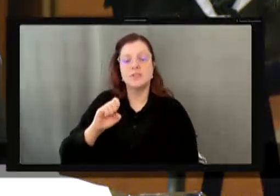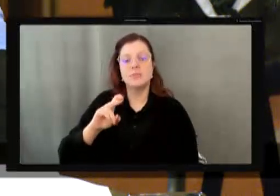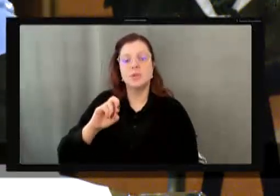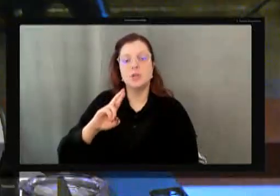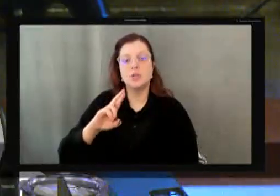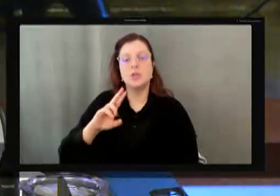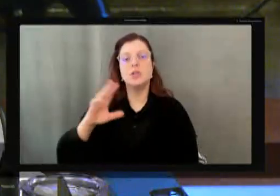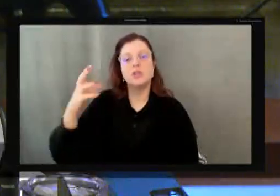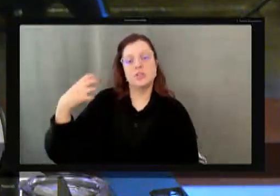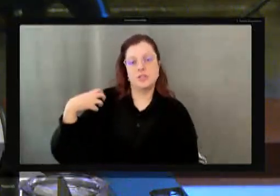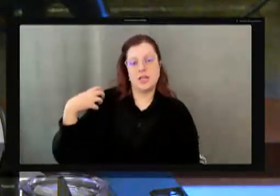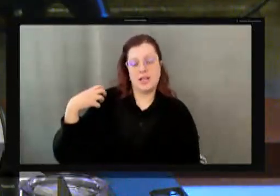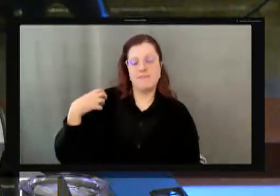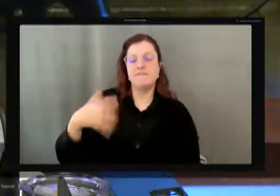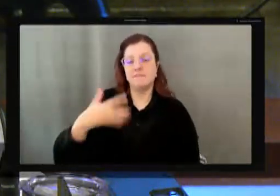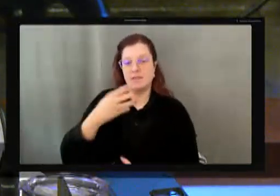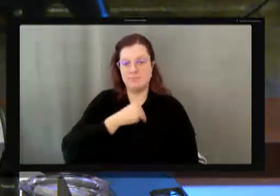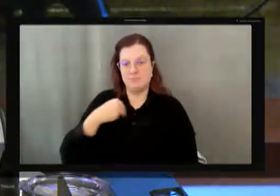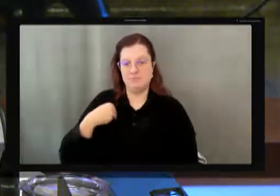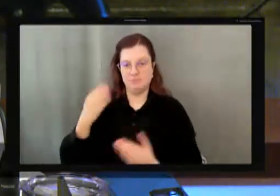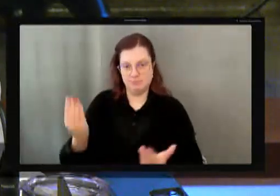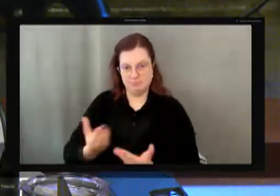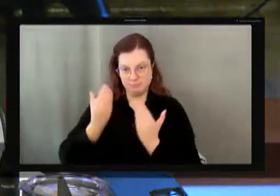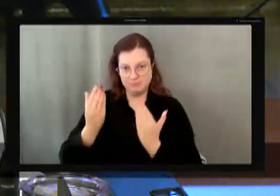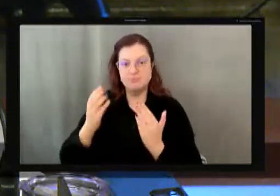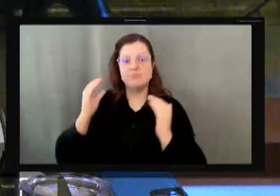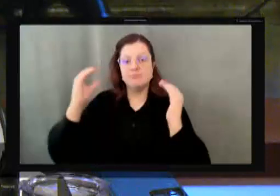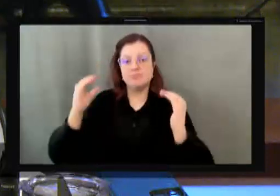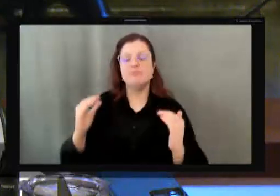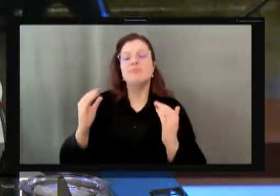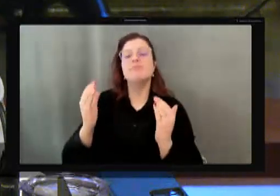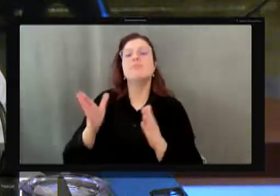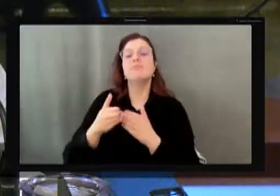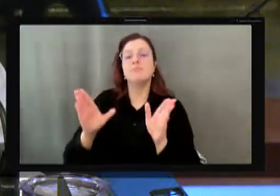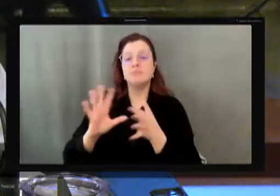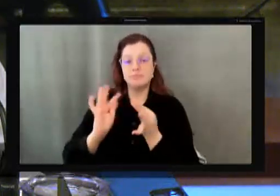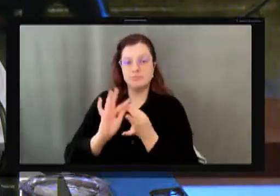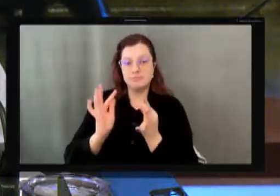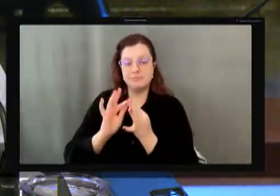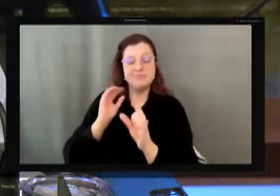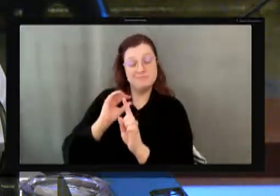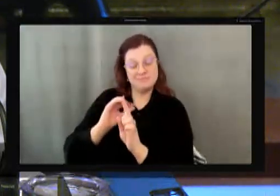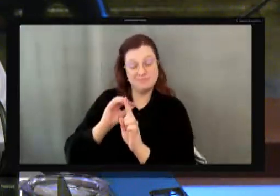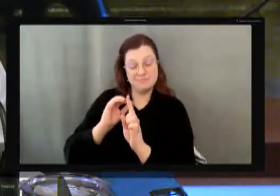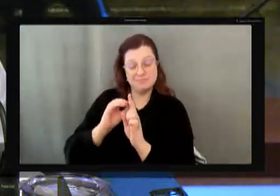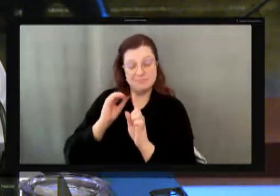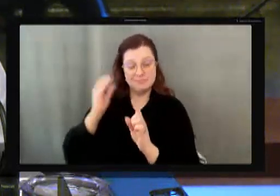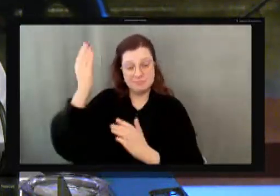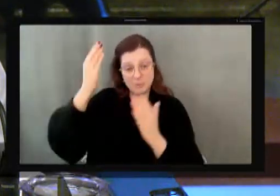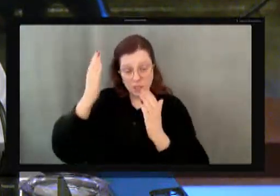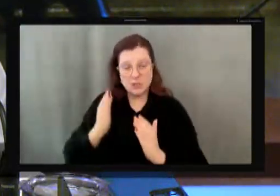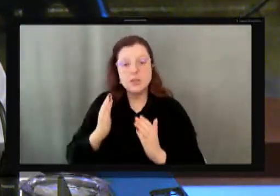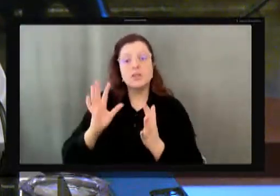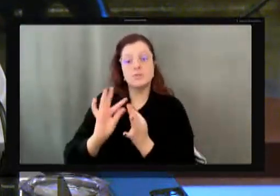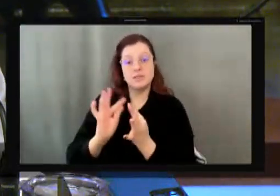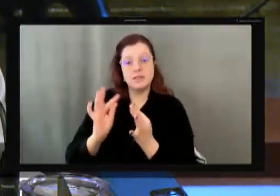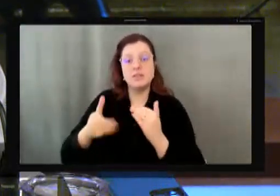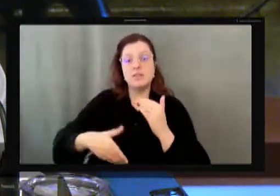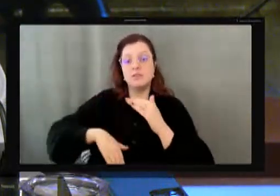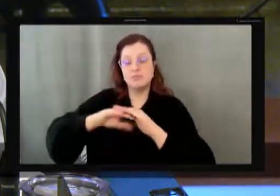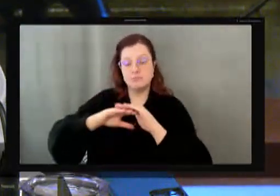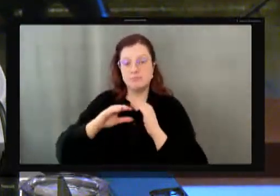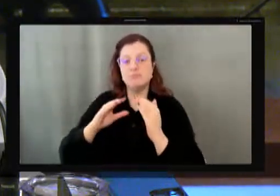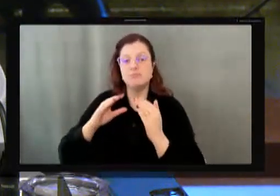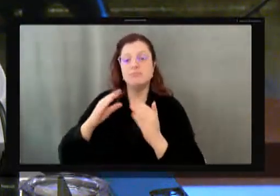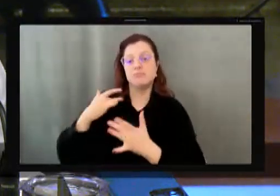Thank you. Our next order of business is public comment. I would like to remind all speakers that the rules of council state that comments are limited to matters of